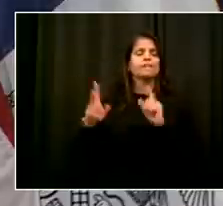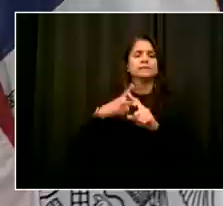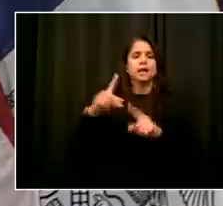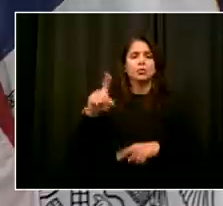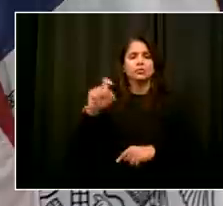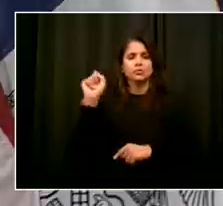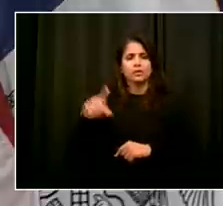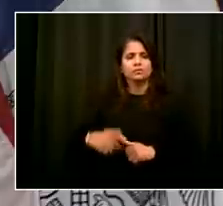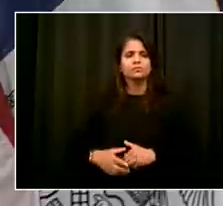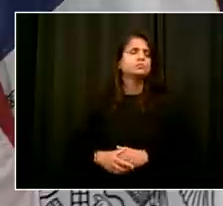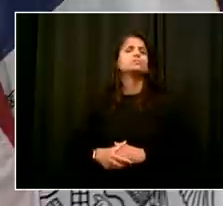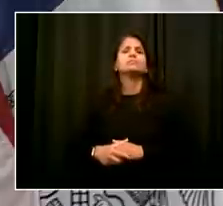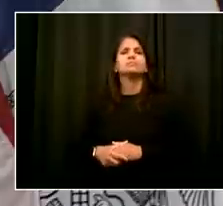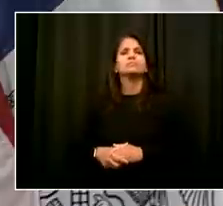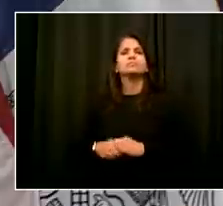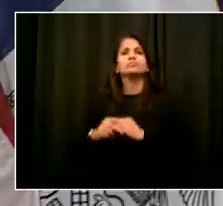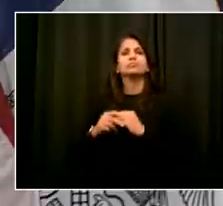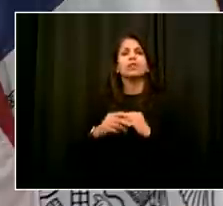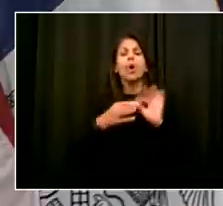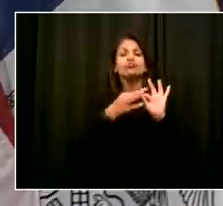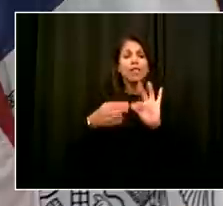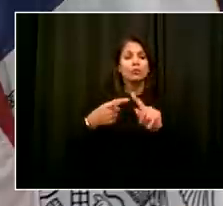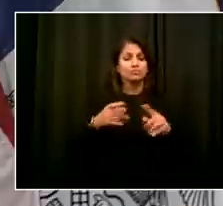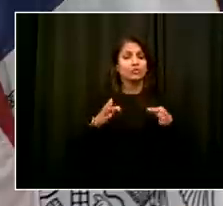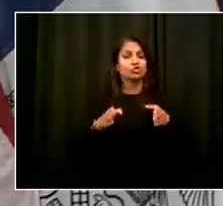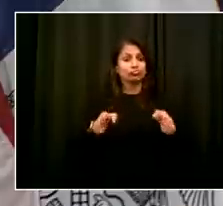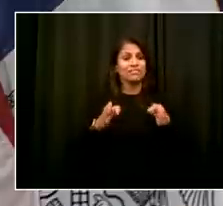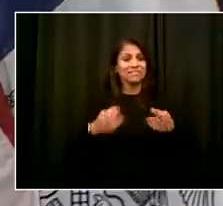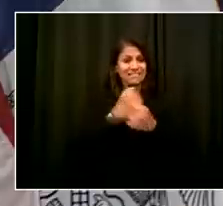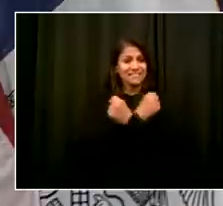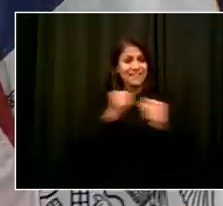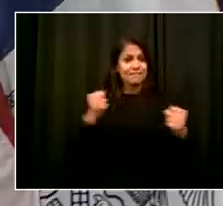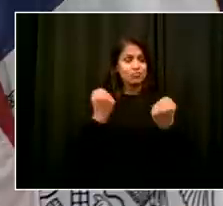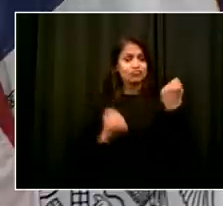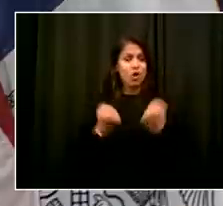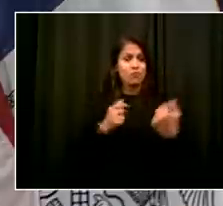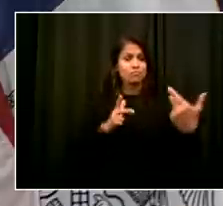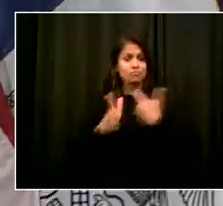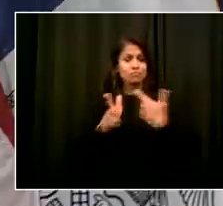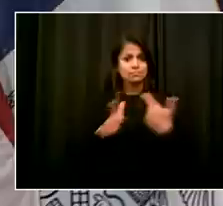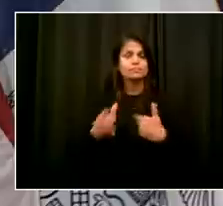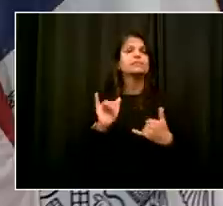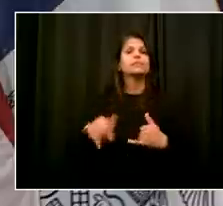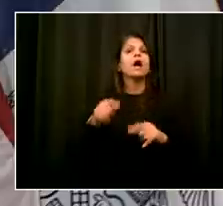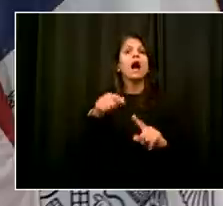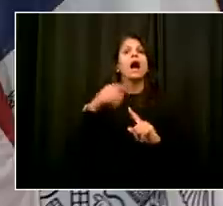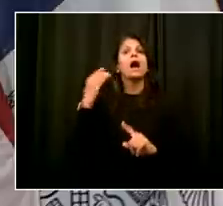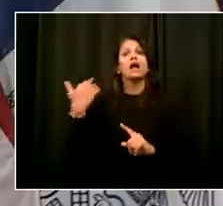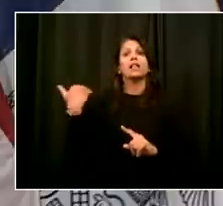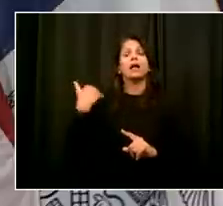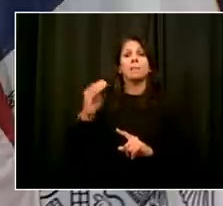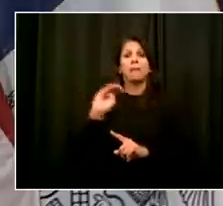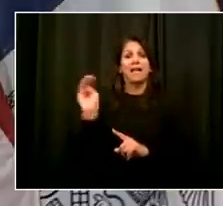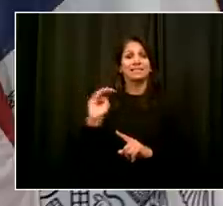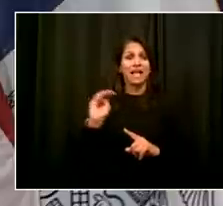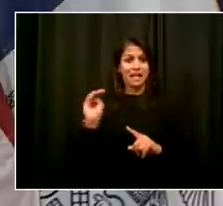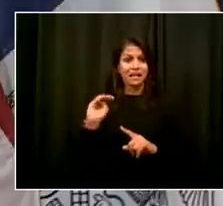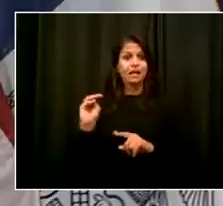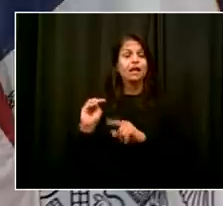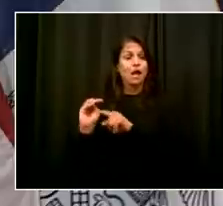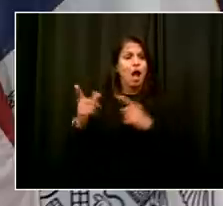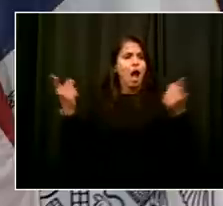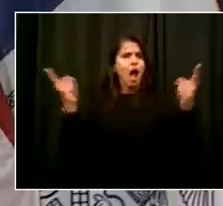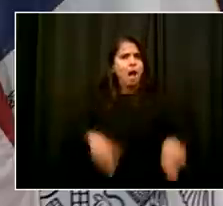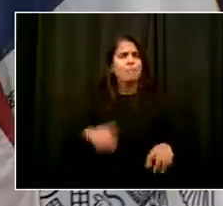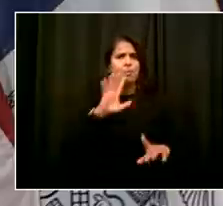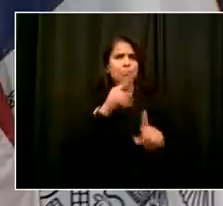was a car after midnight on Monday in the Bedford-Stuyvesant section of Brooklyn that went through a red light and slammed into a car. I don't